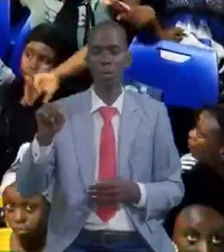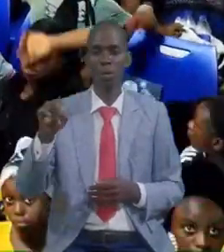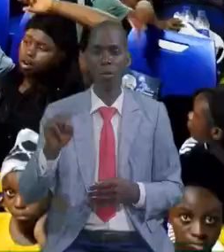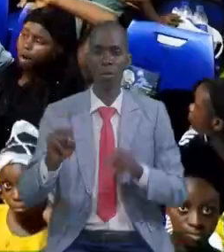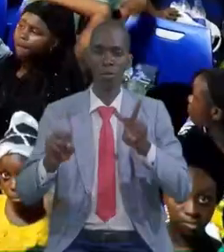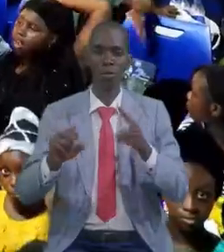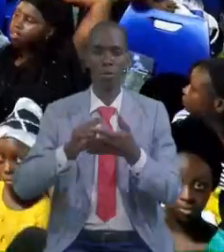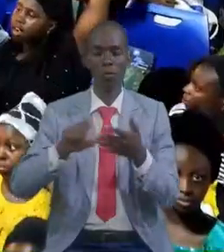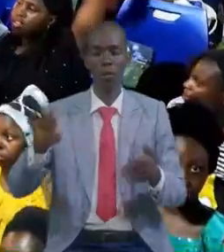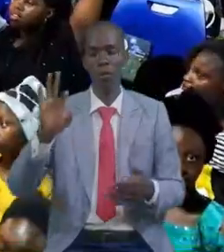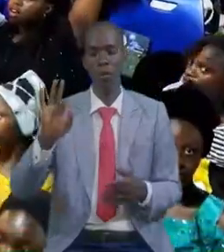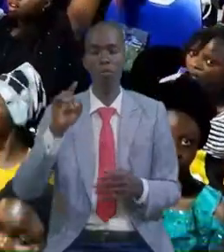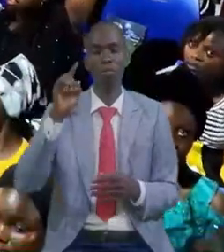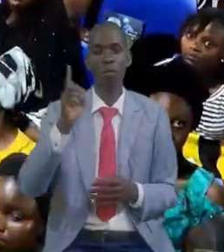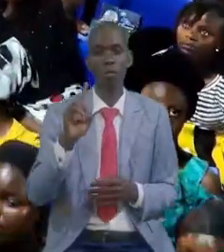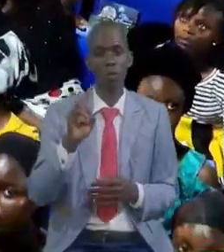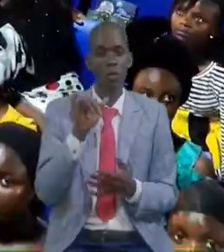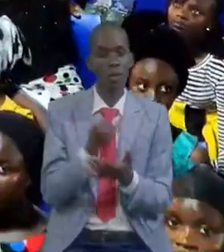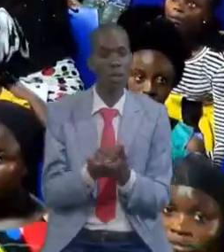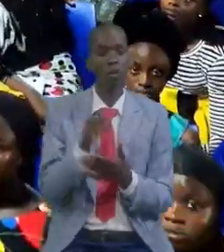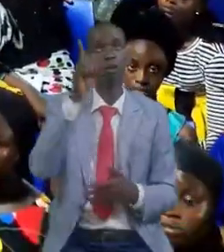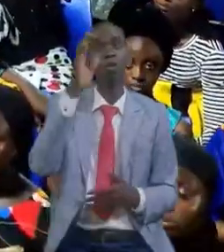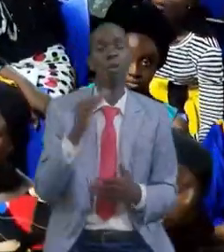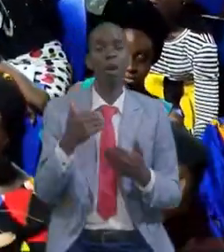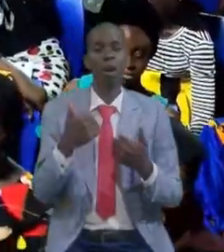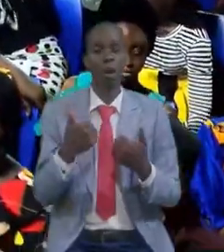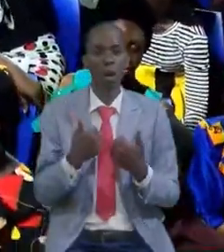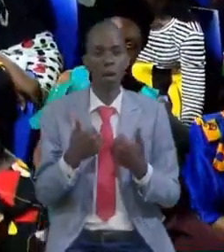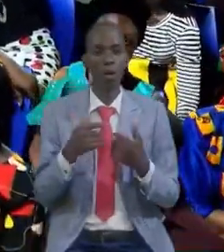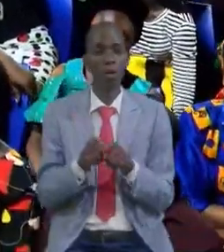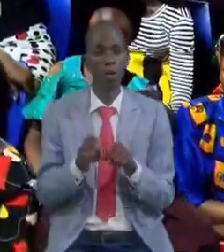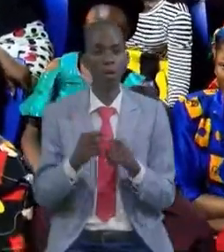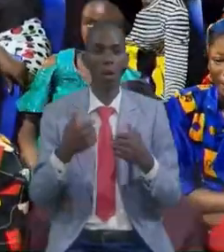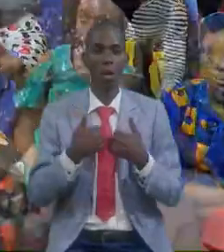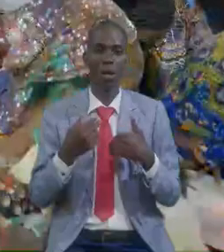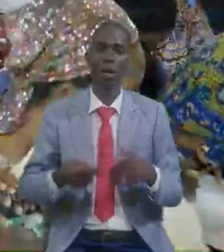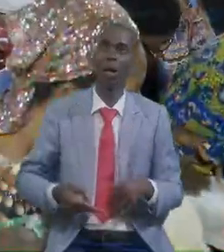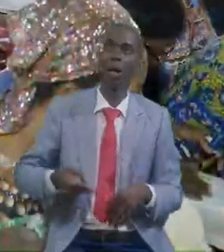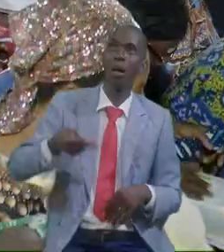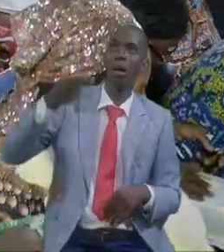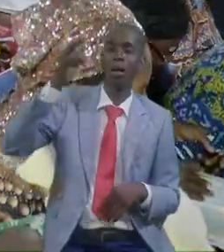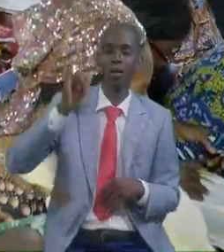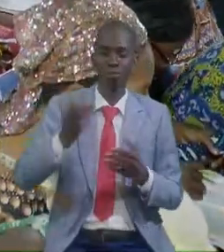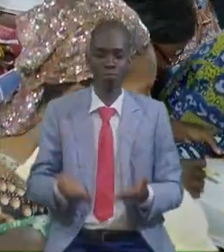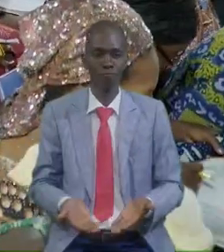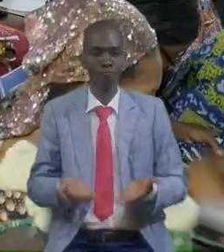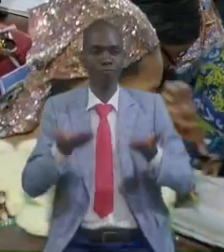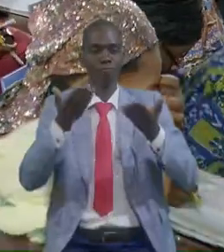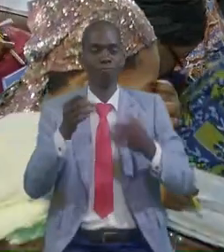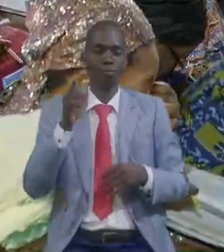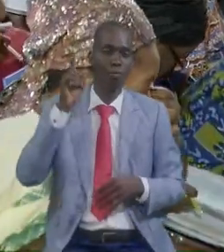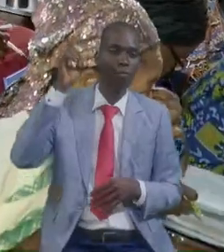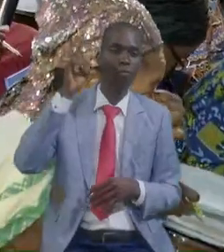wherefore God also has highly exalted him and given him a name which